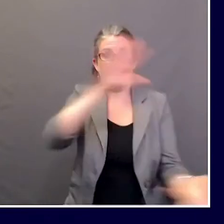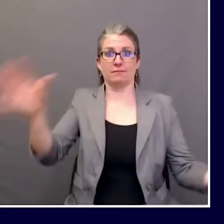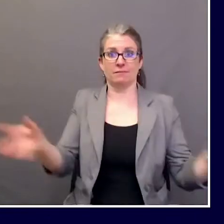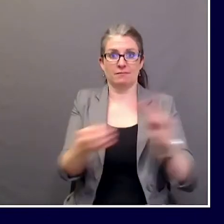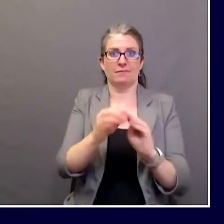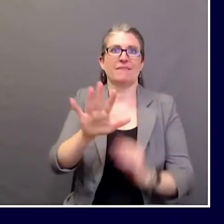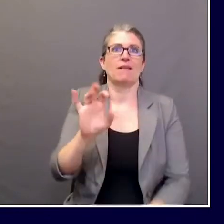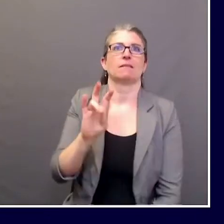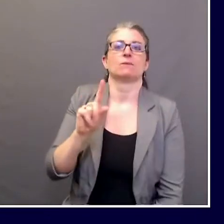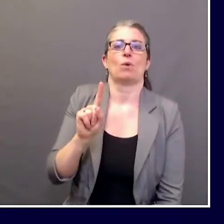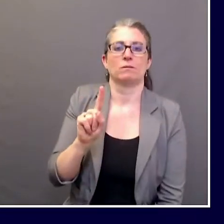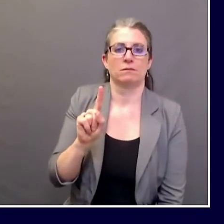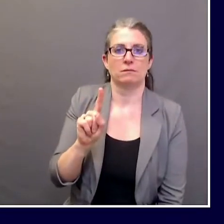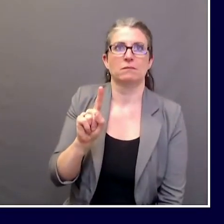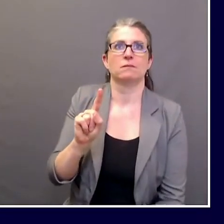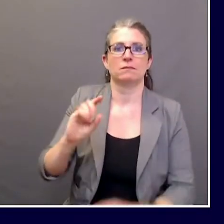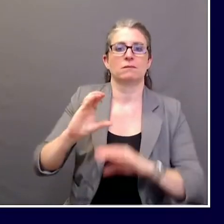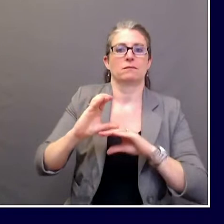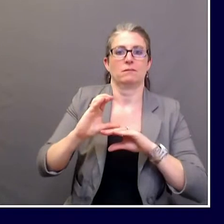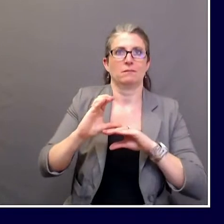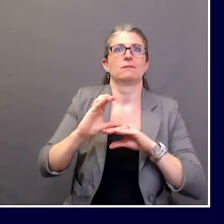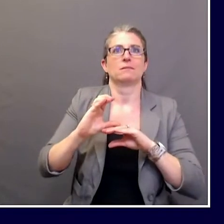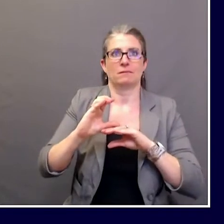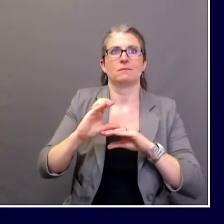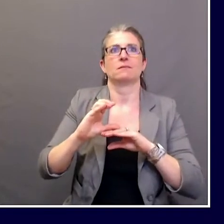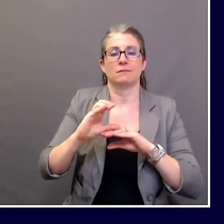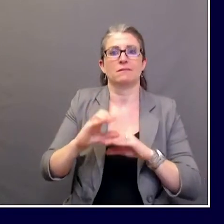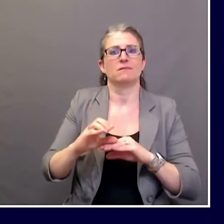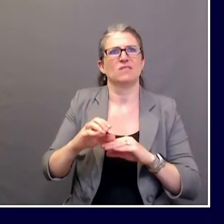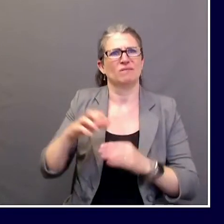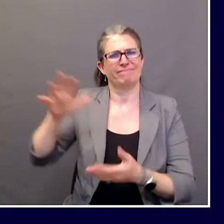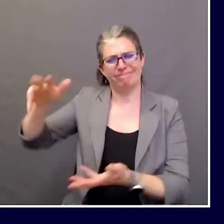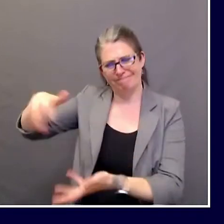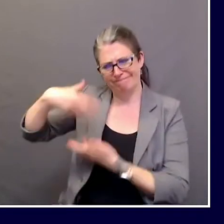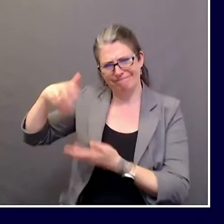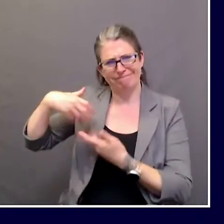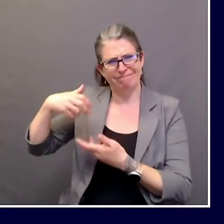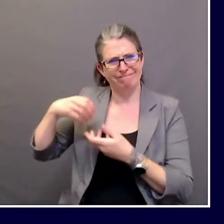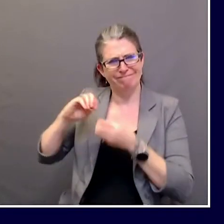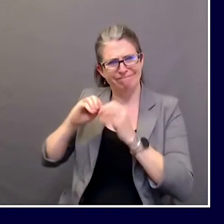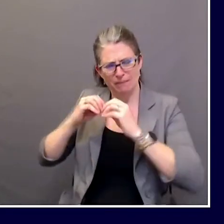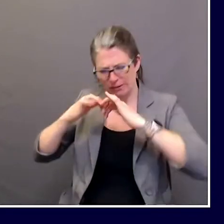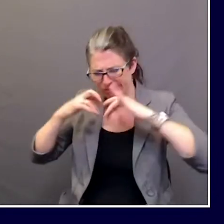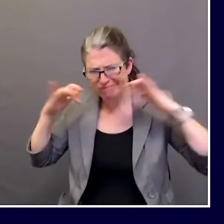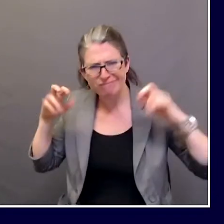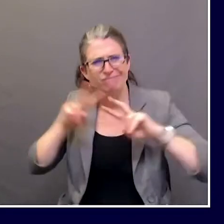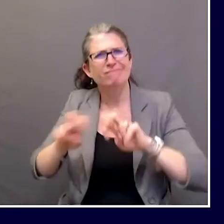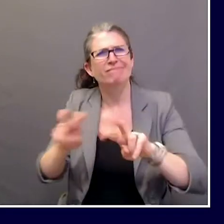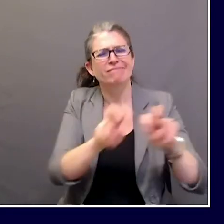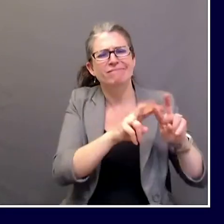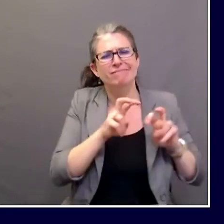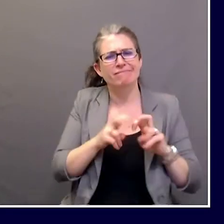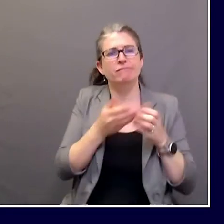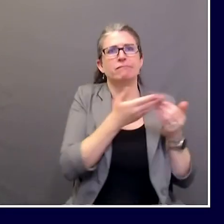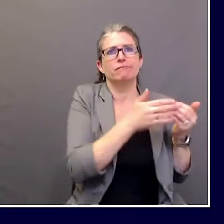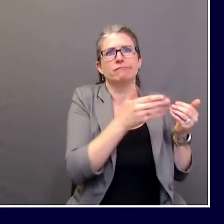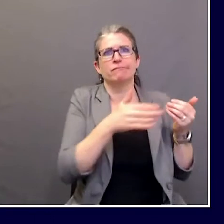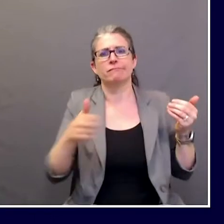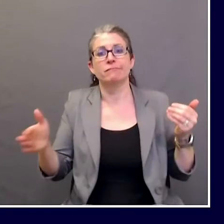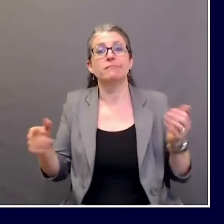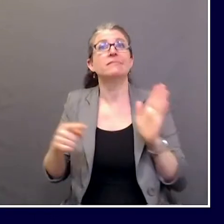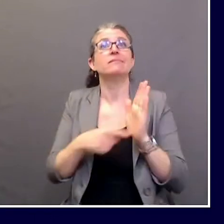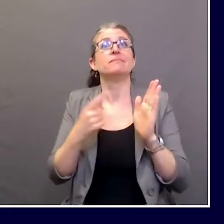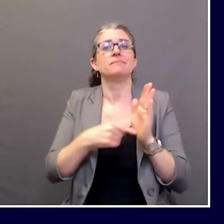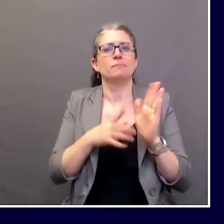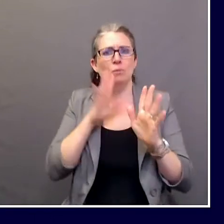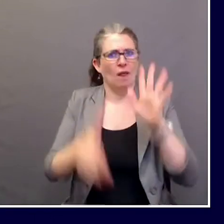process cases, we may from time to time have spikes of this nature, where the one-day number of new cases